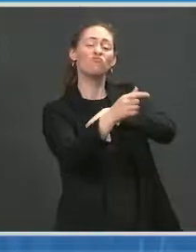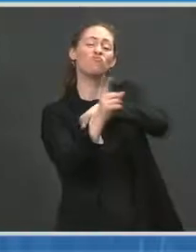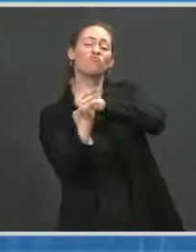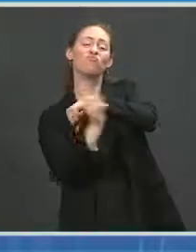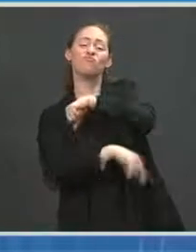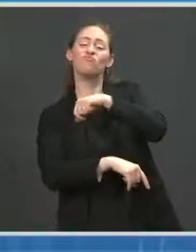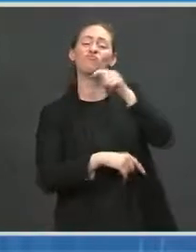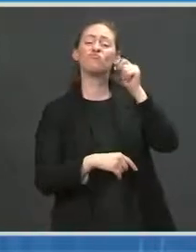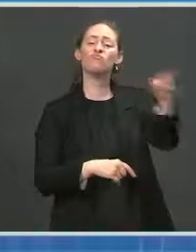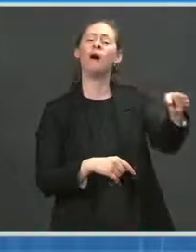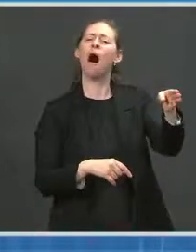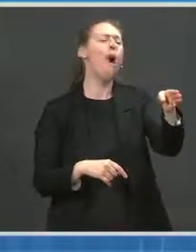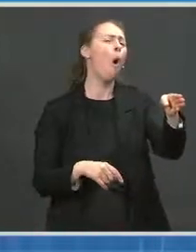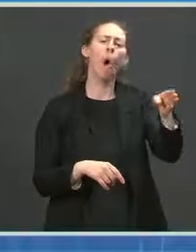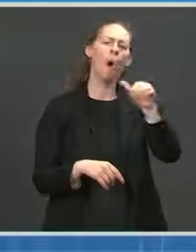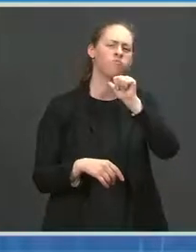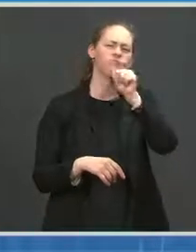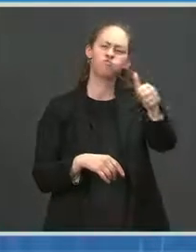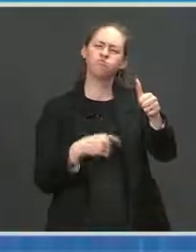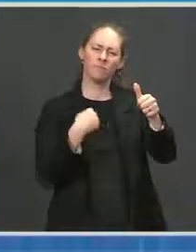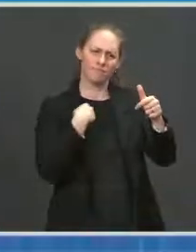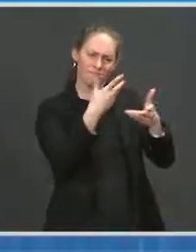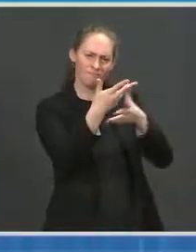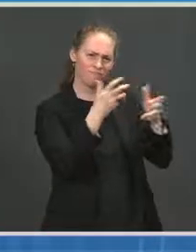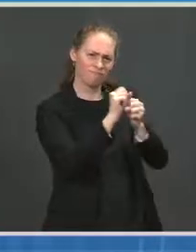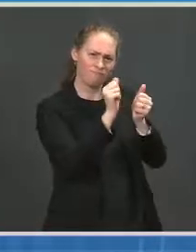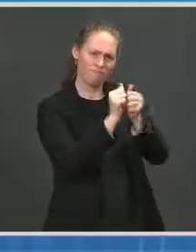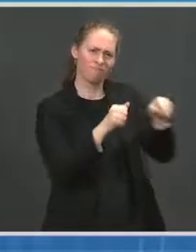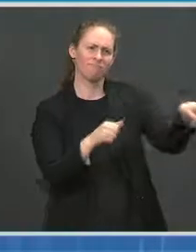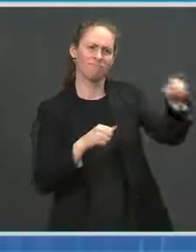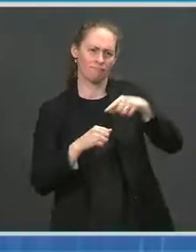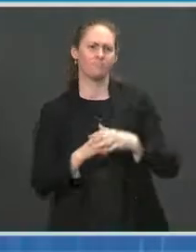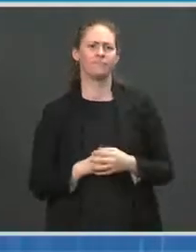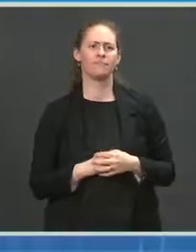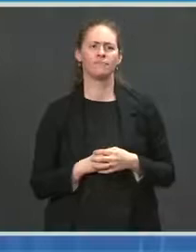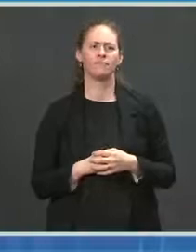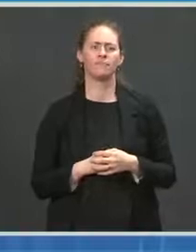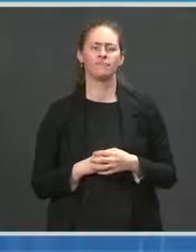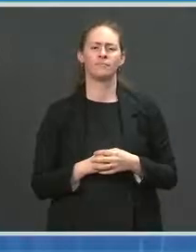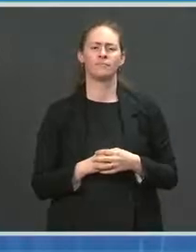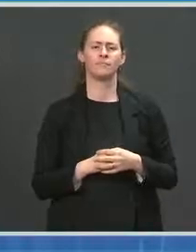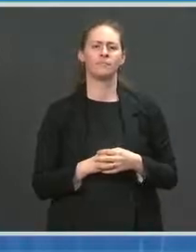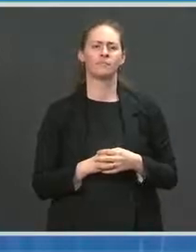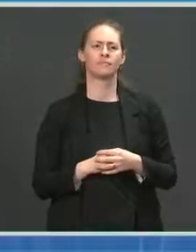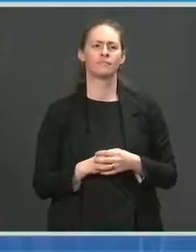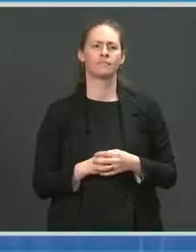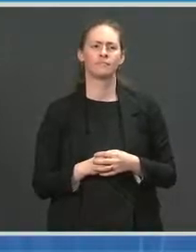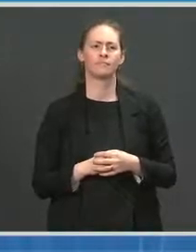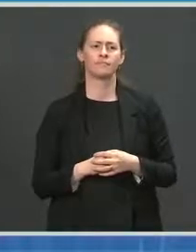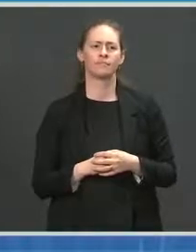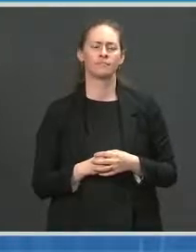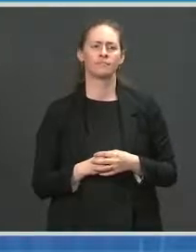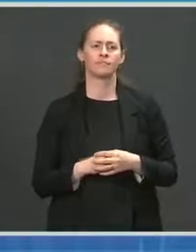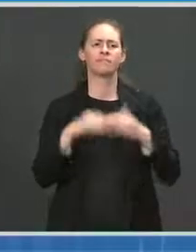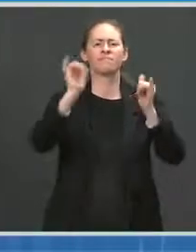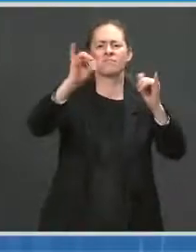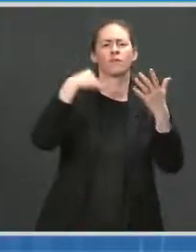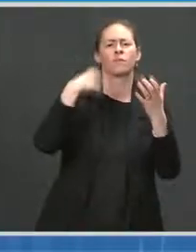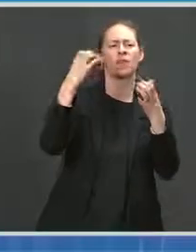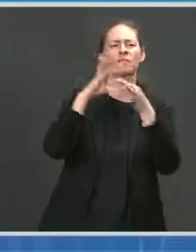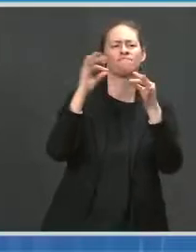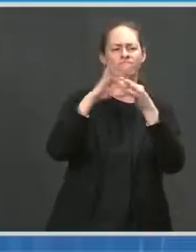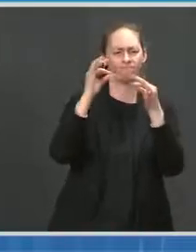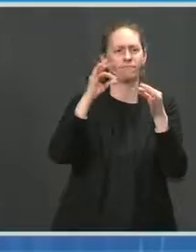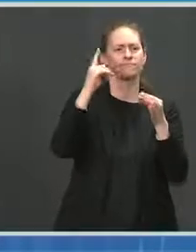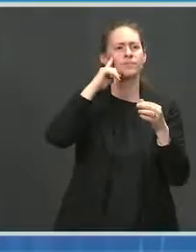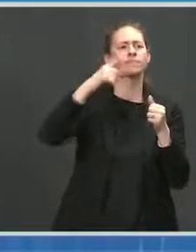the information they need. And maybe just to follow up to say, we have seen that the administration of vaccine across the country is not